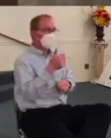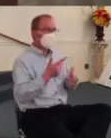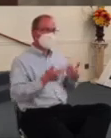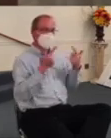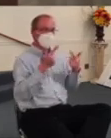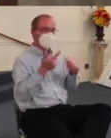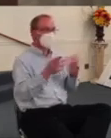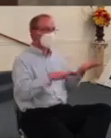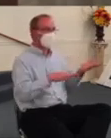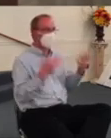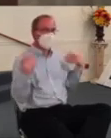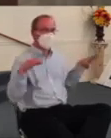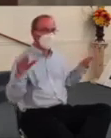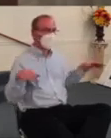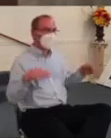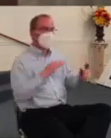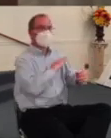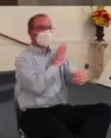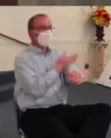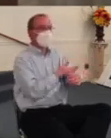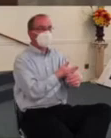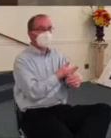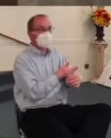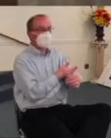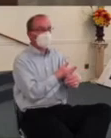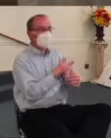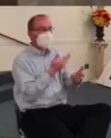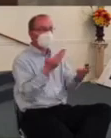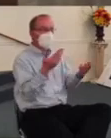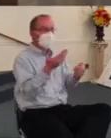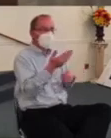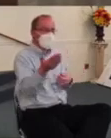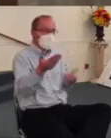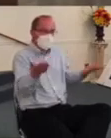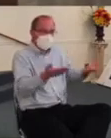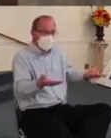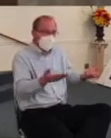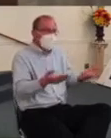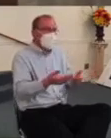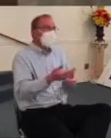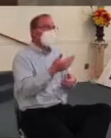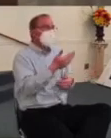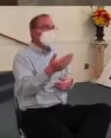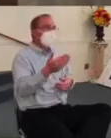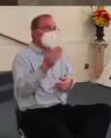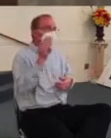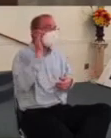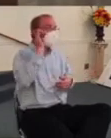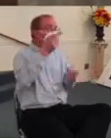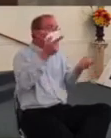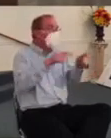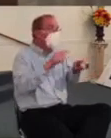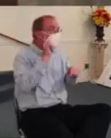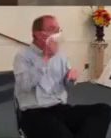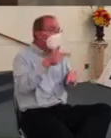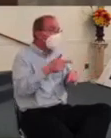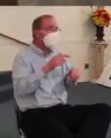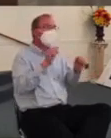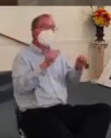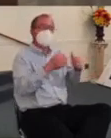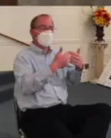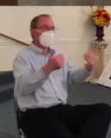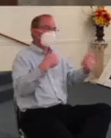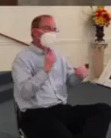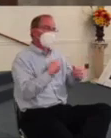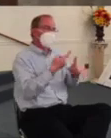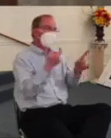principalities, nor things present, nor things to come, shall be able to separate us from the love of God,